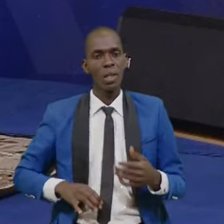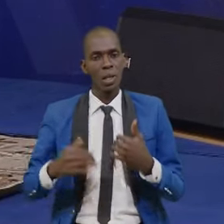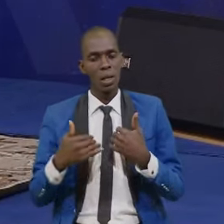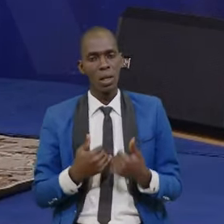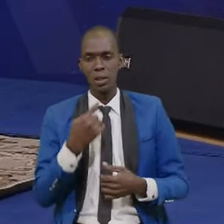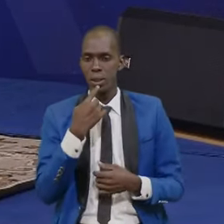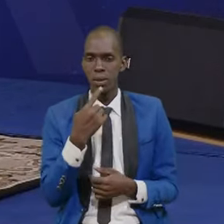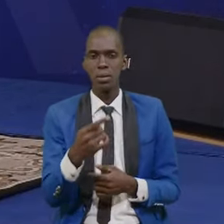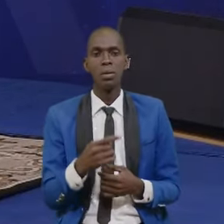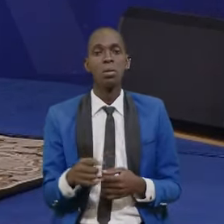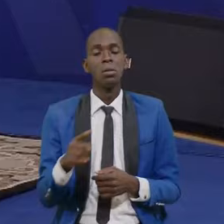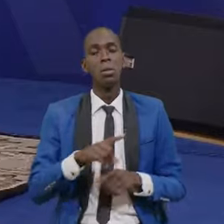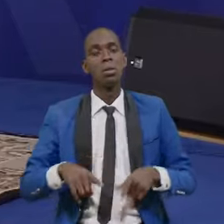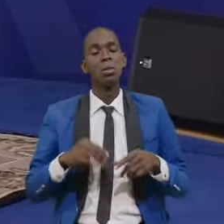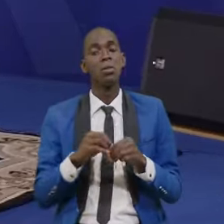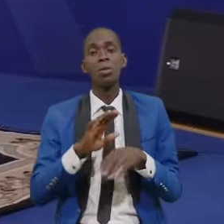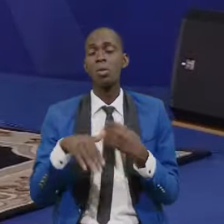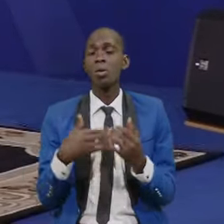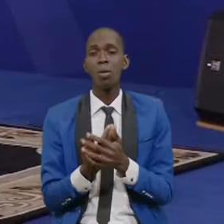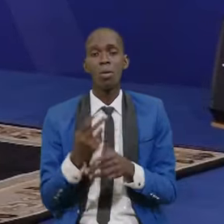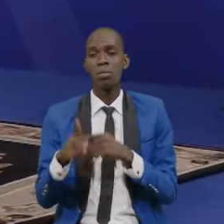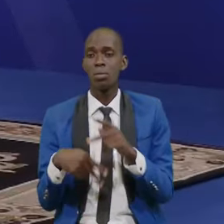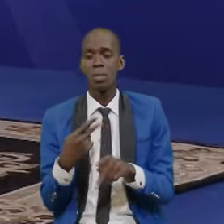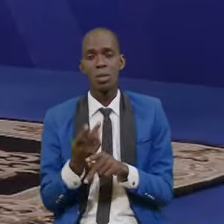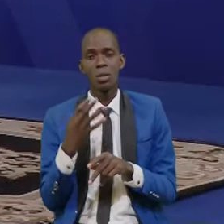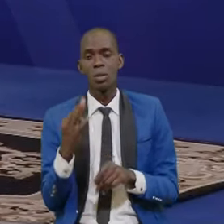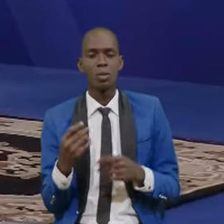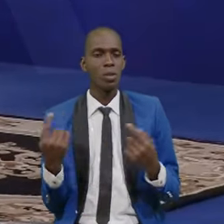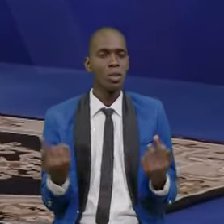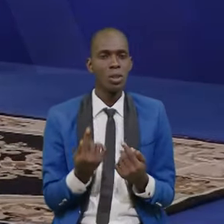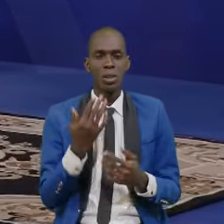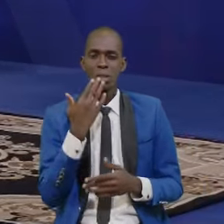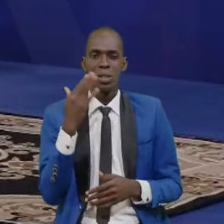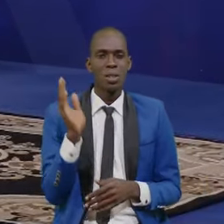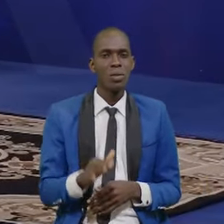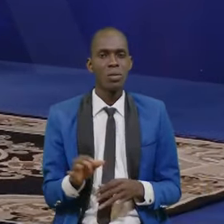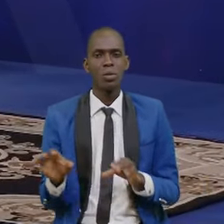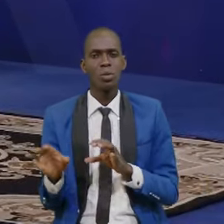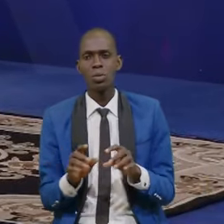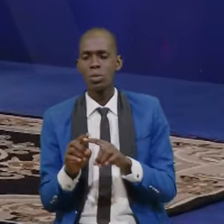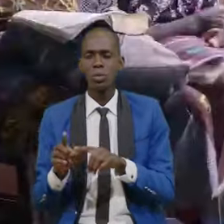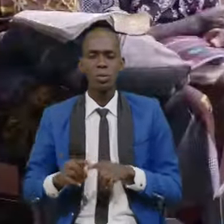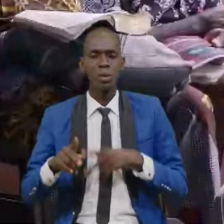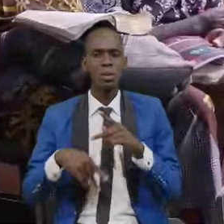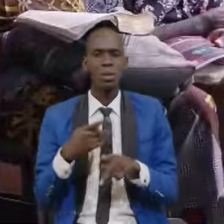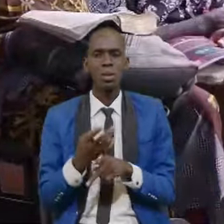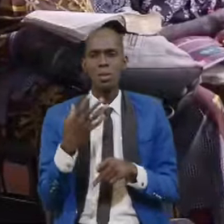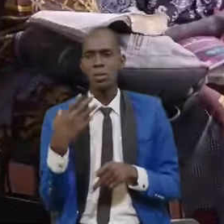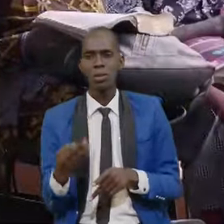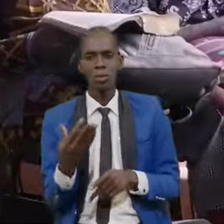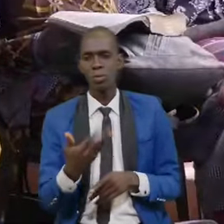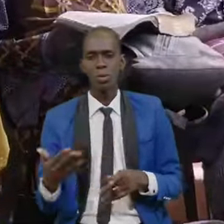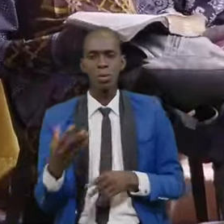live in all kinds of sins, all kinds of evil, and they do all kinds of, you know, gymnastics, and they still claim to